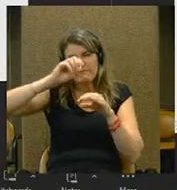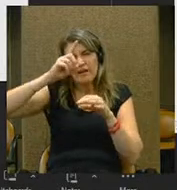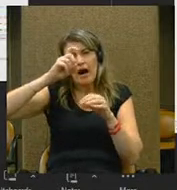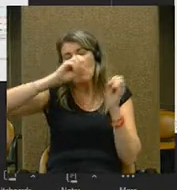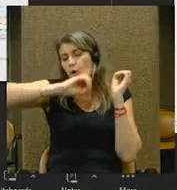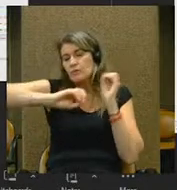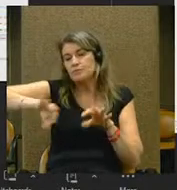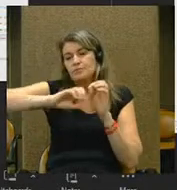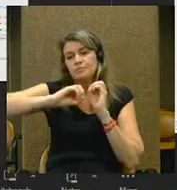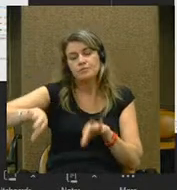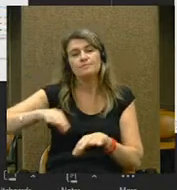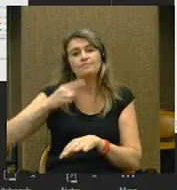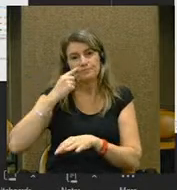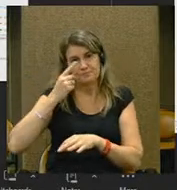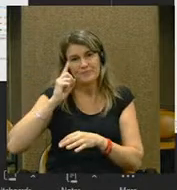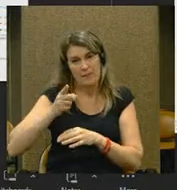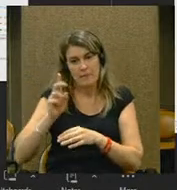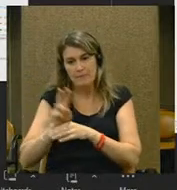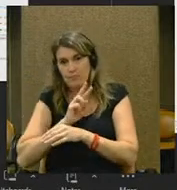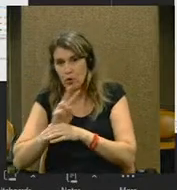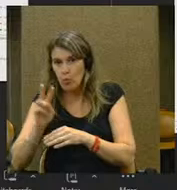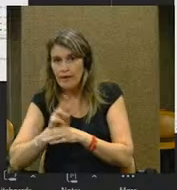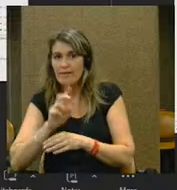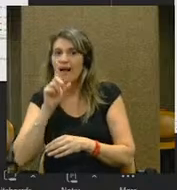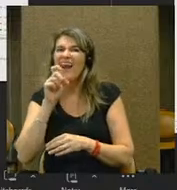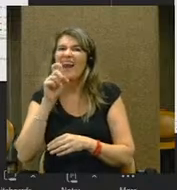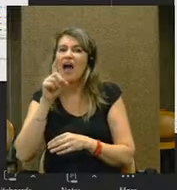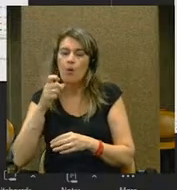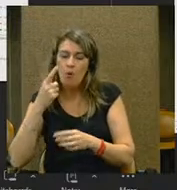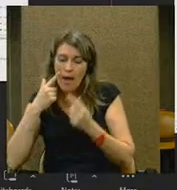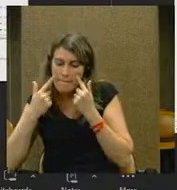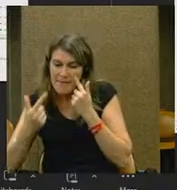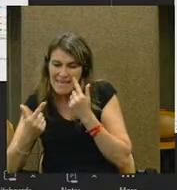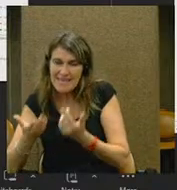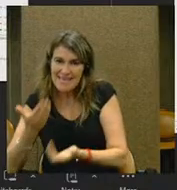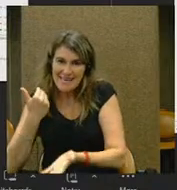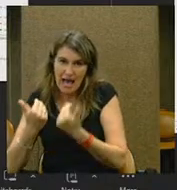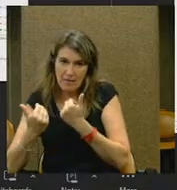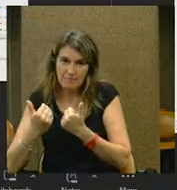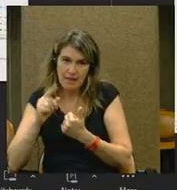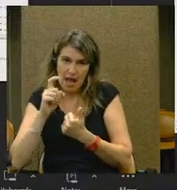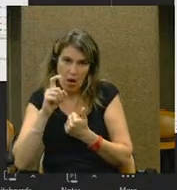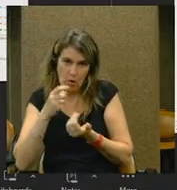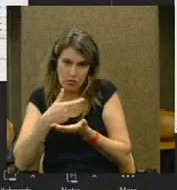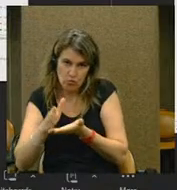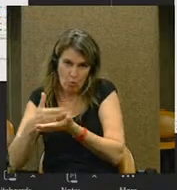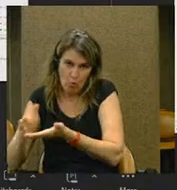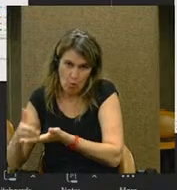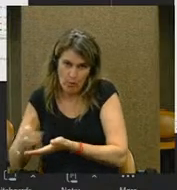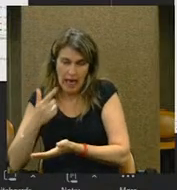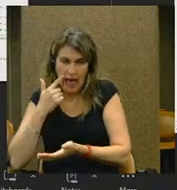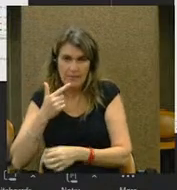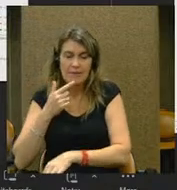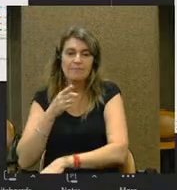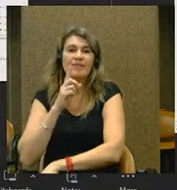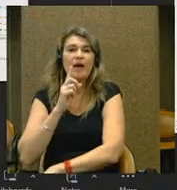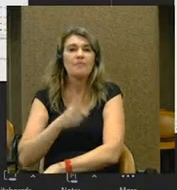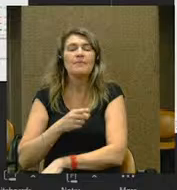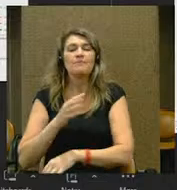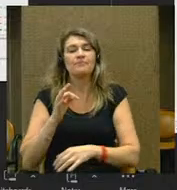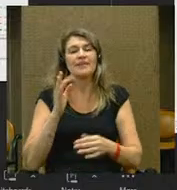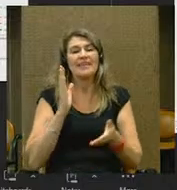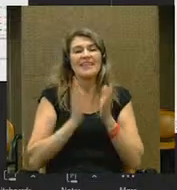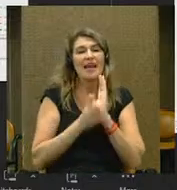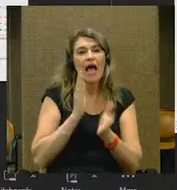yet. I should mention as well the opioid agonist therapy, methadone, and we use a range of